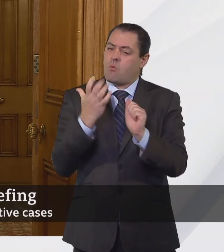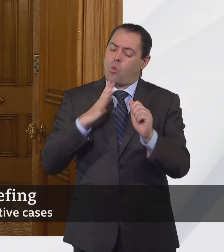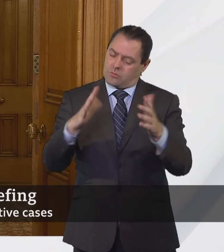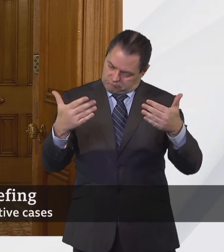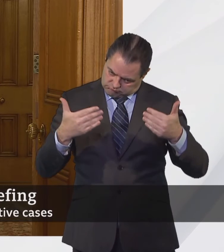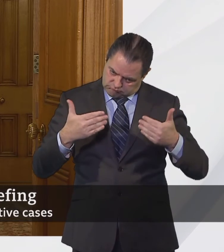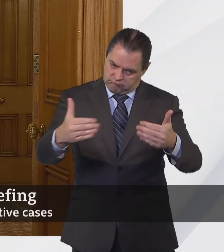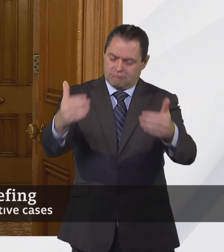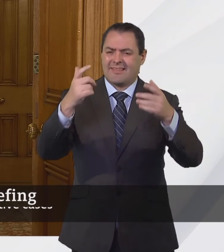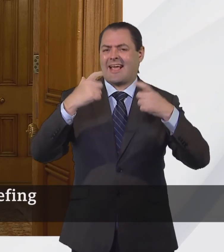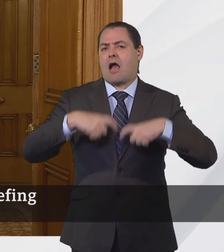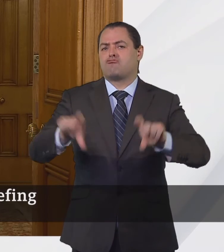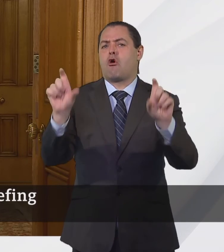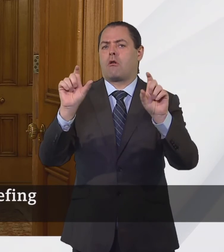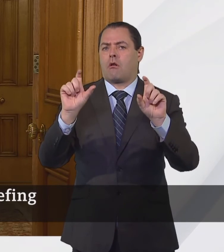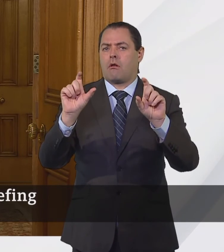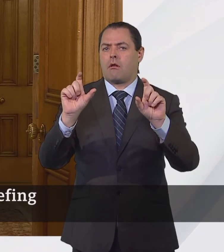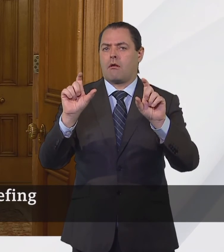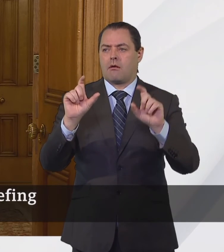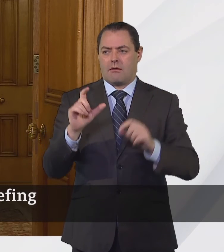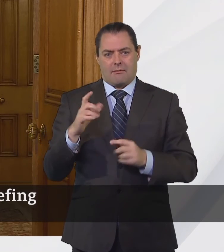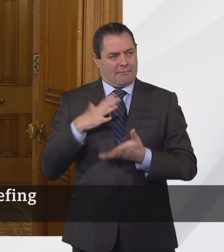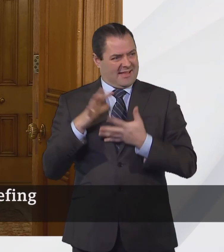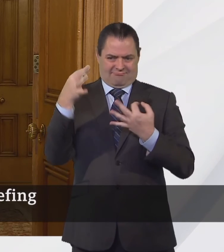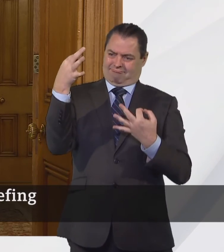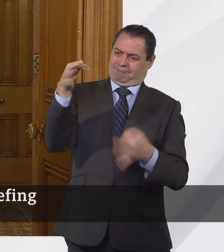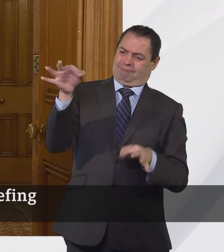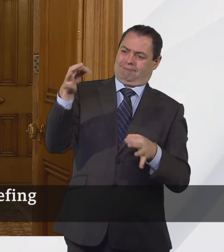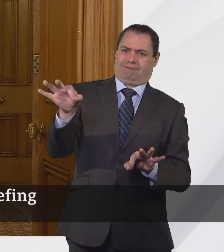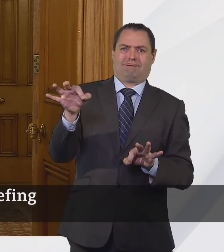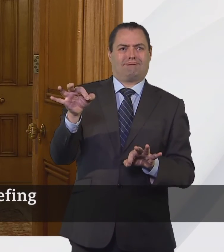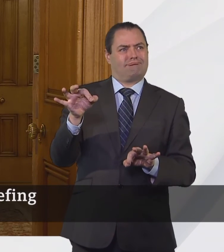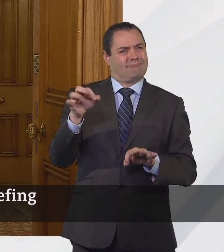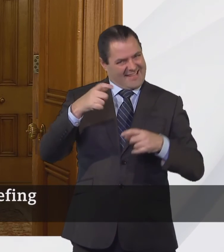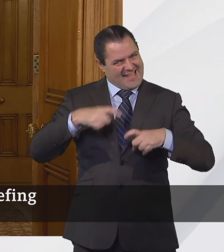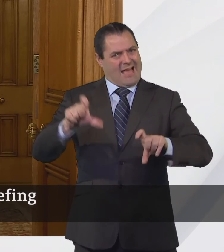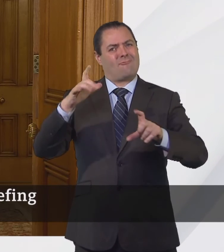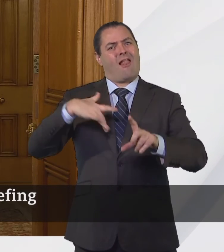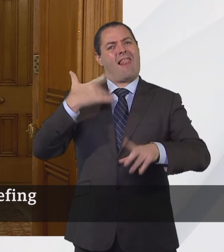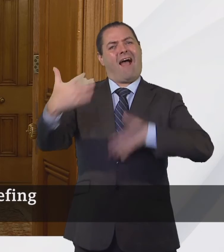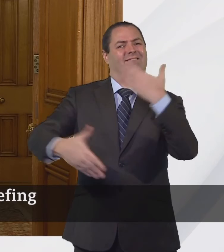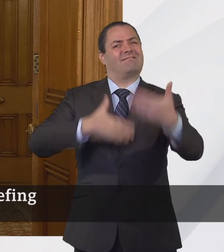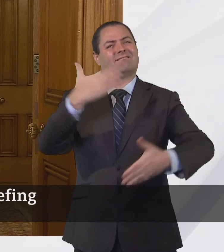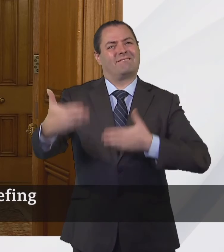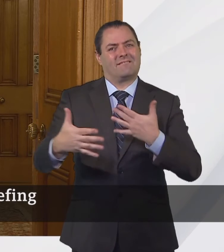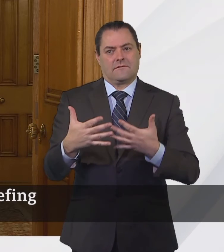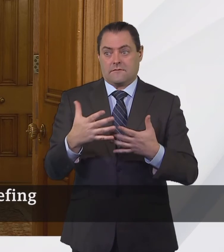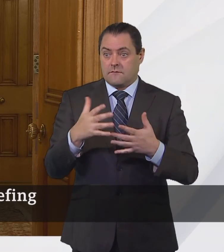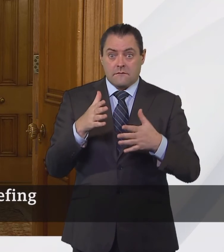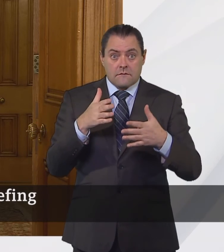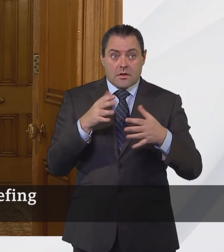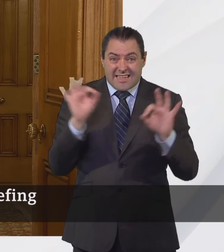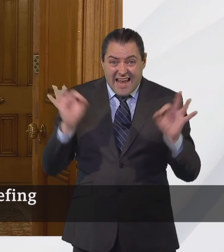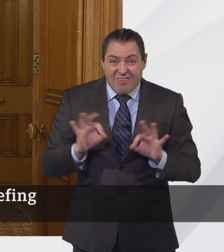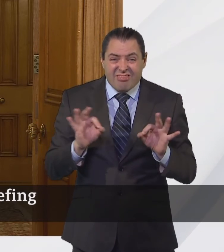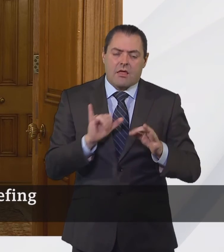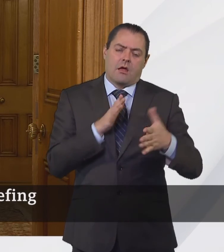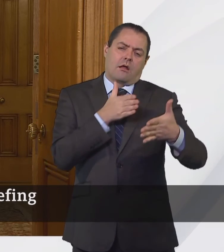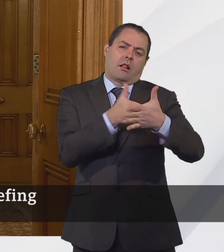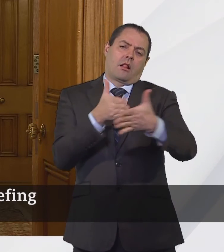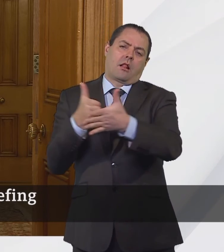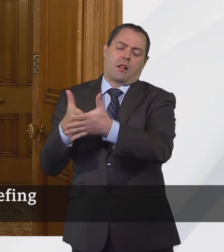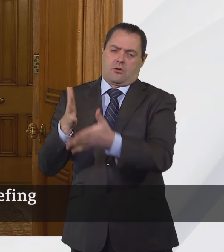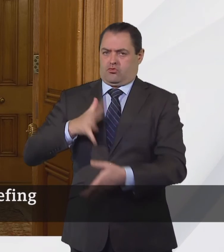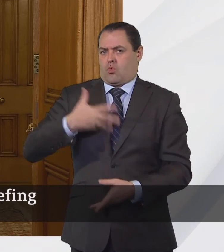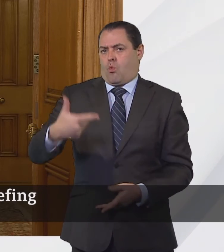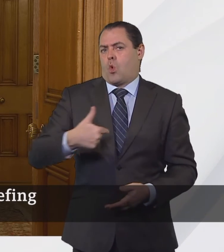that young people should get the credentials and the qualifications they need. So that's why